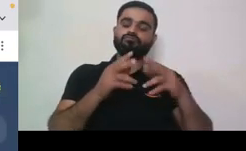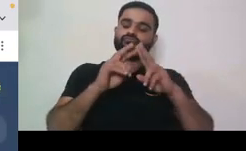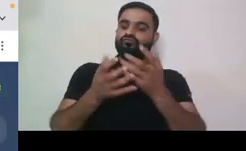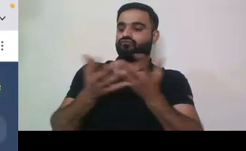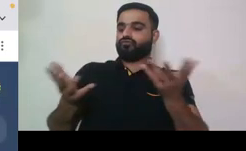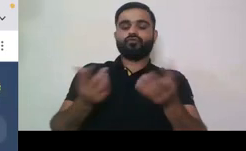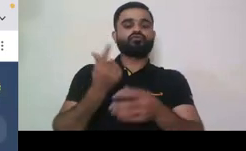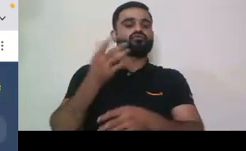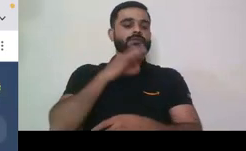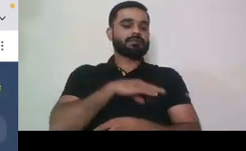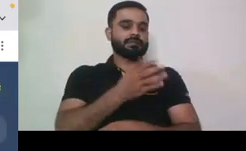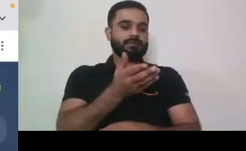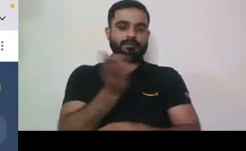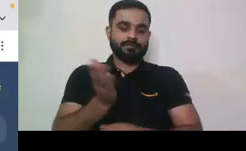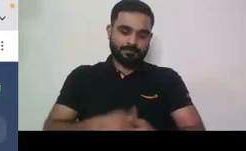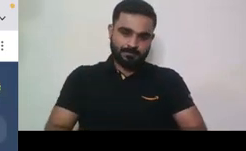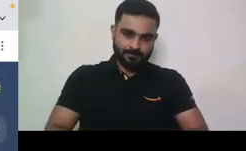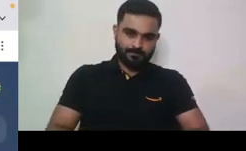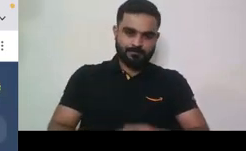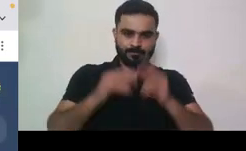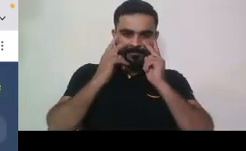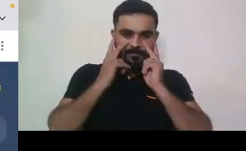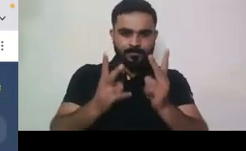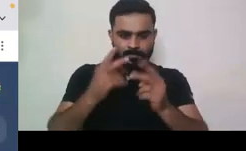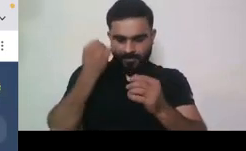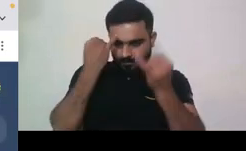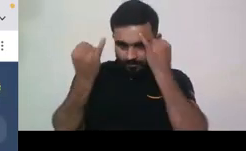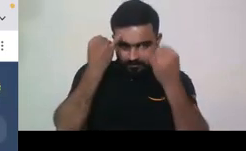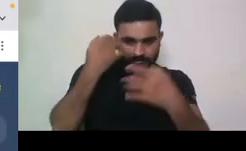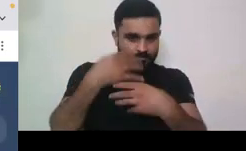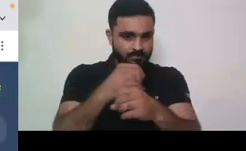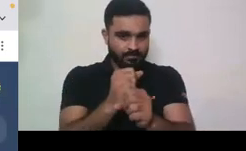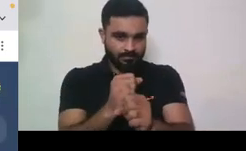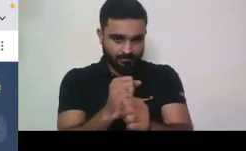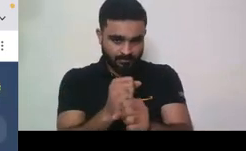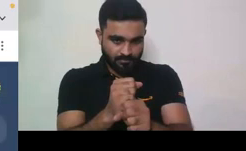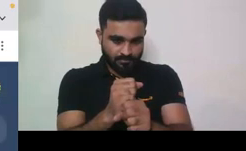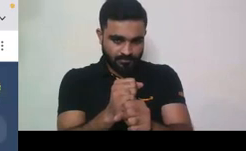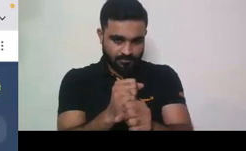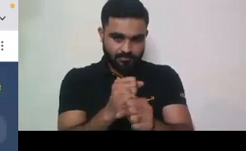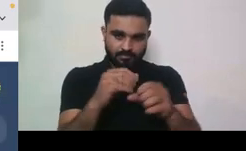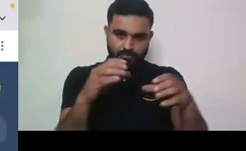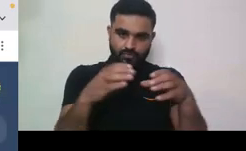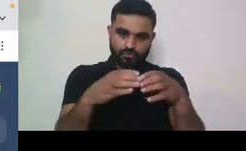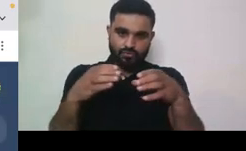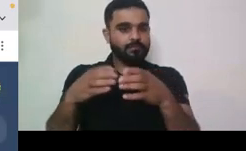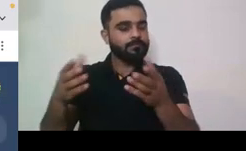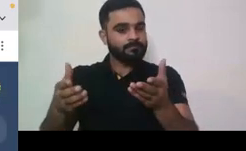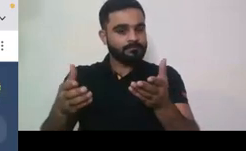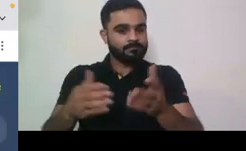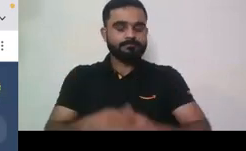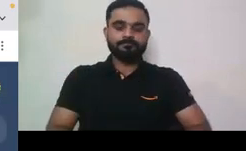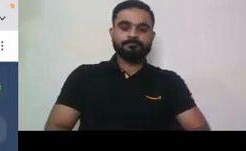us. I can see lots of creative ideas on the group.